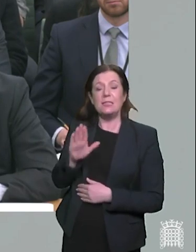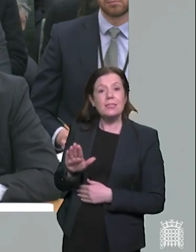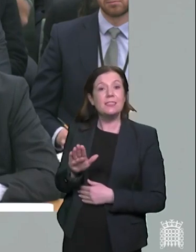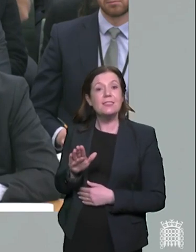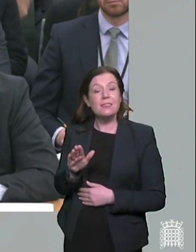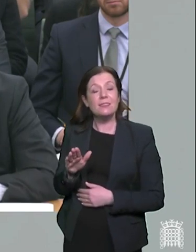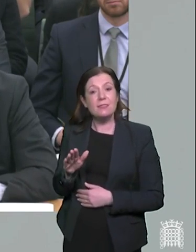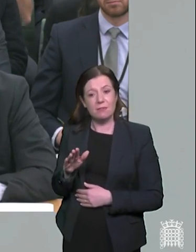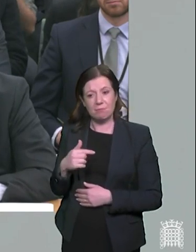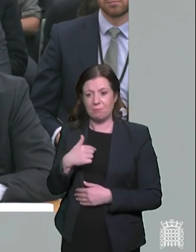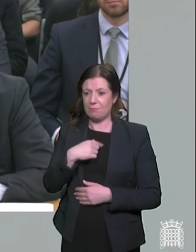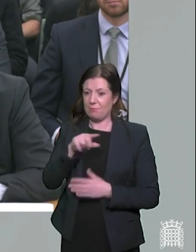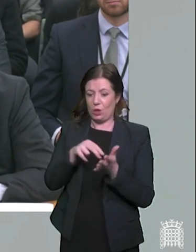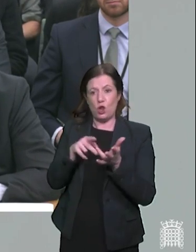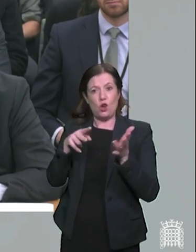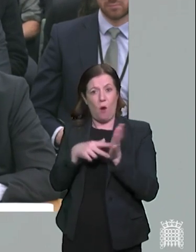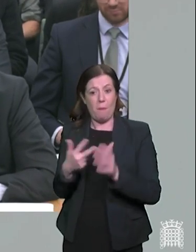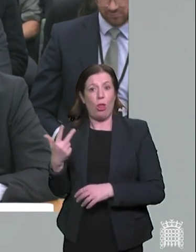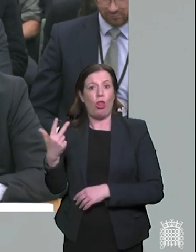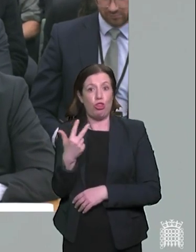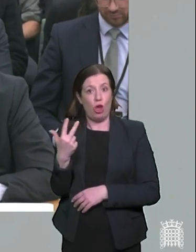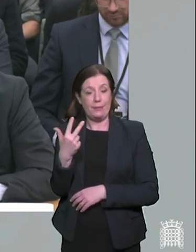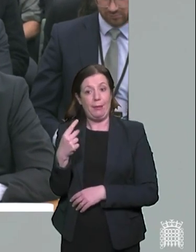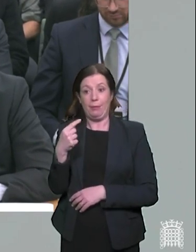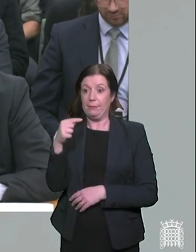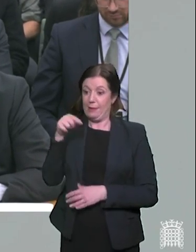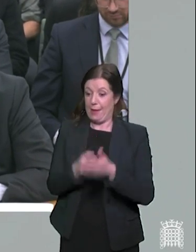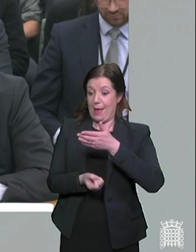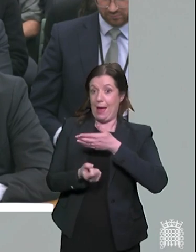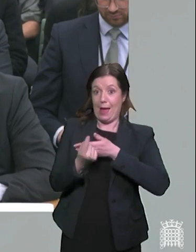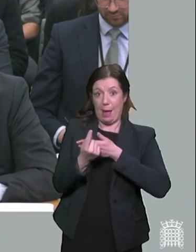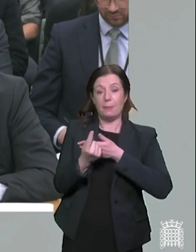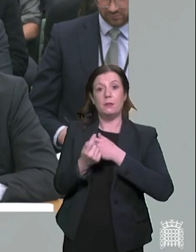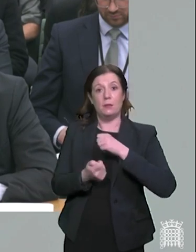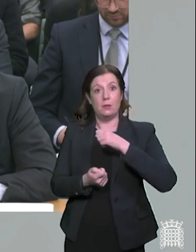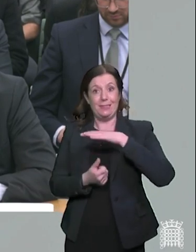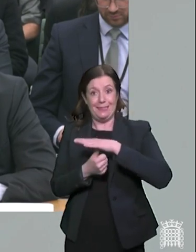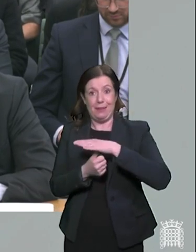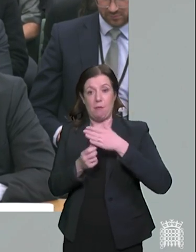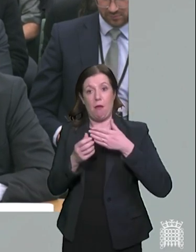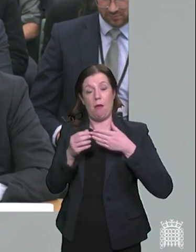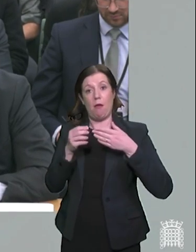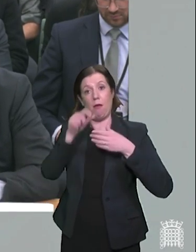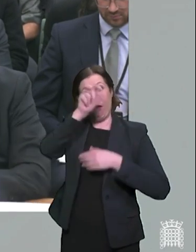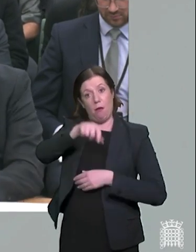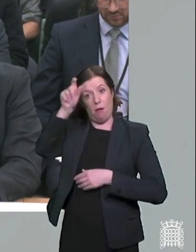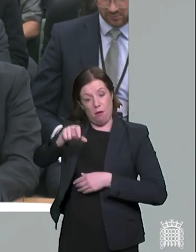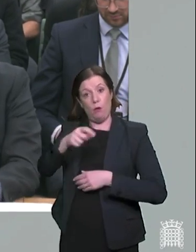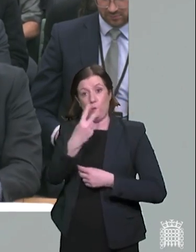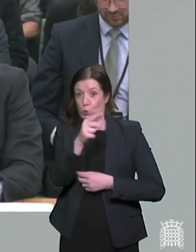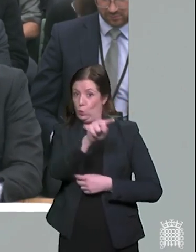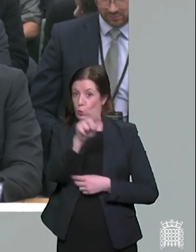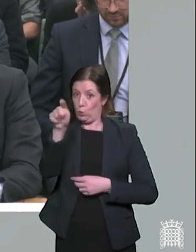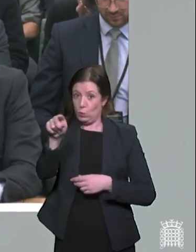that November the 13th was a day in which two senior officials, senior advisors